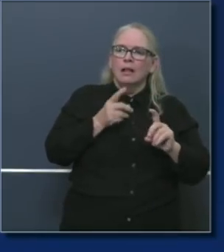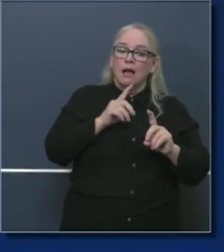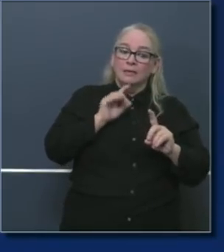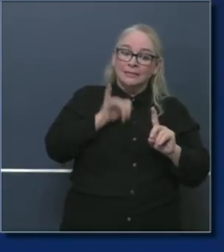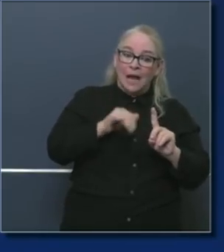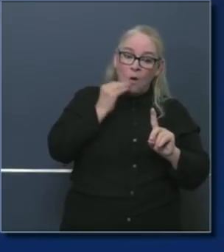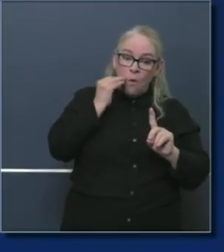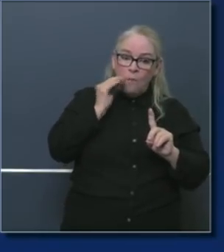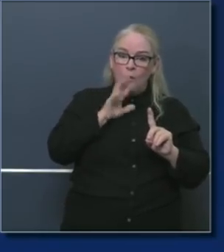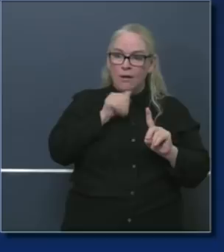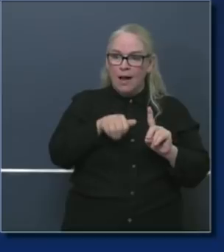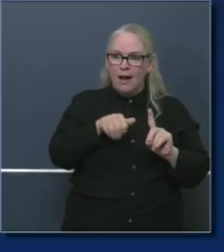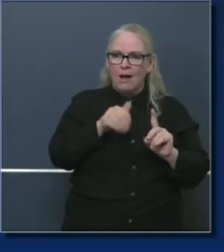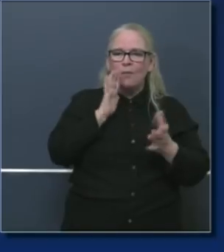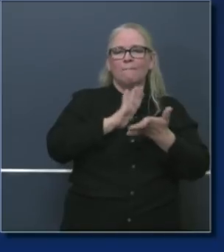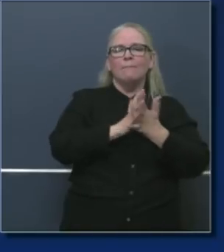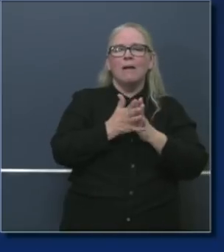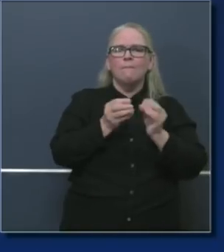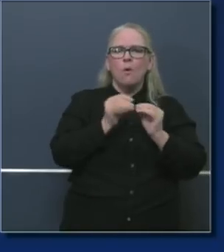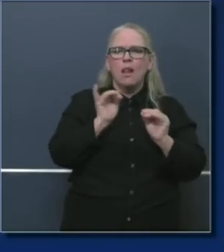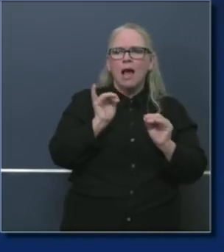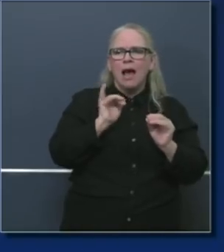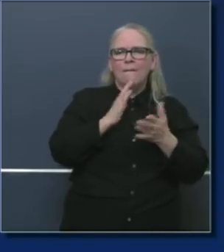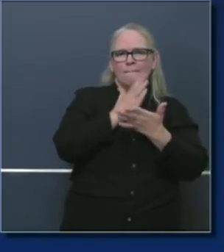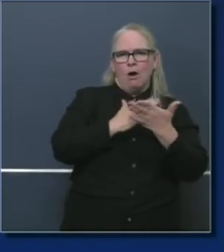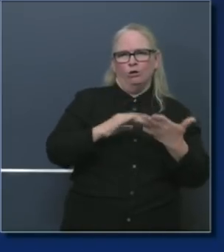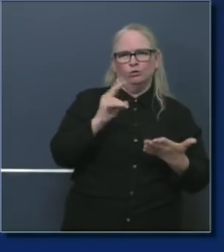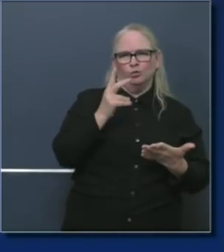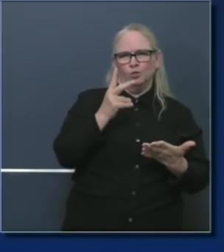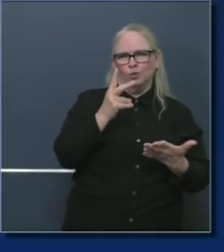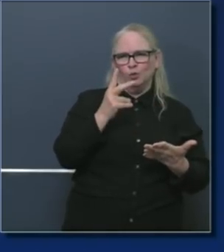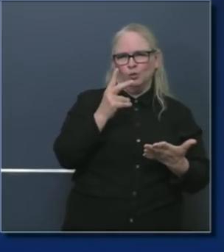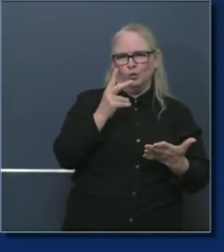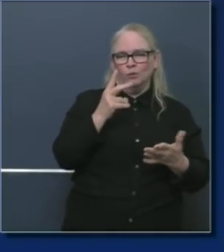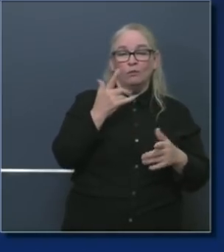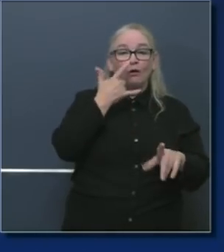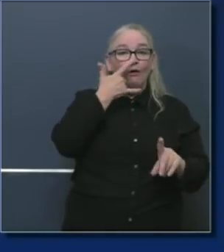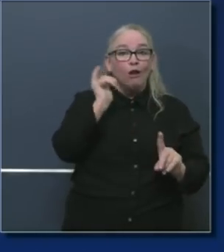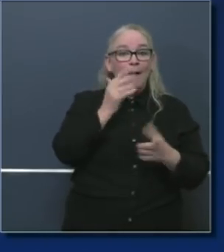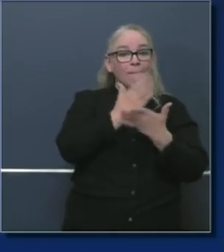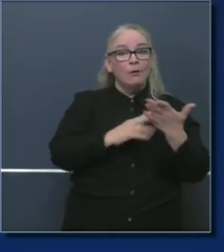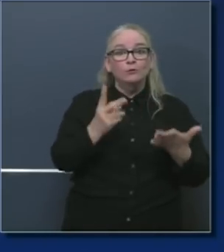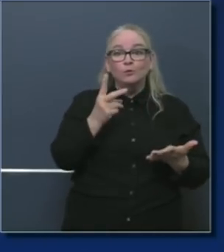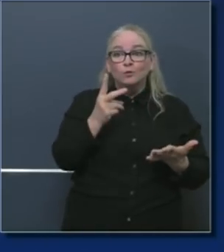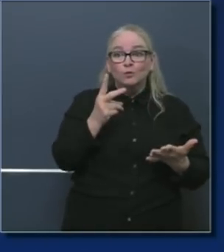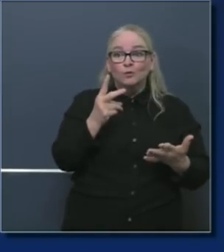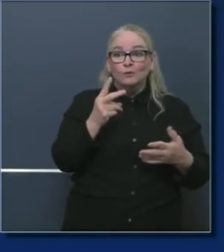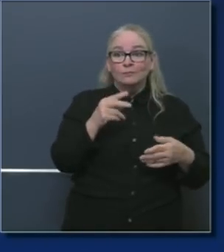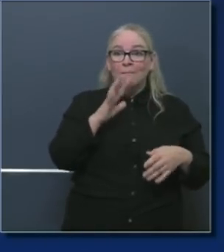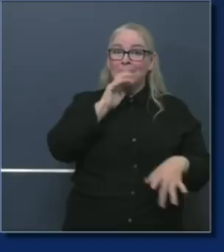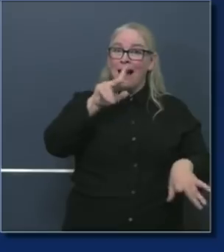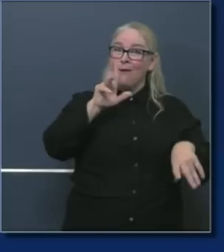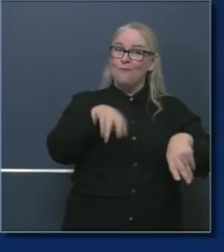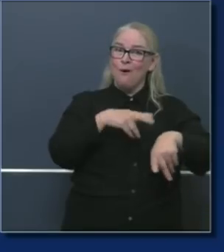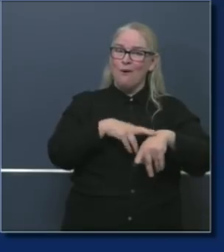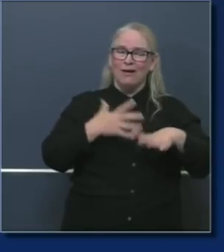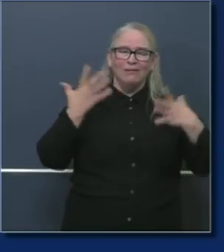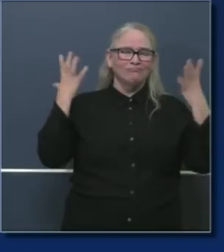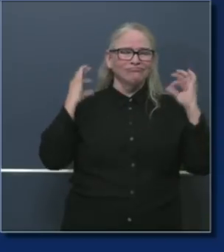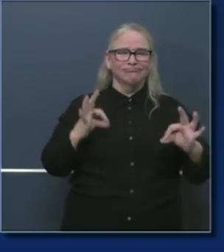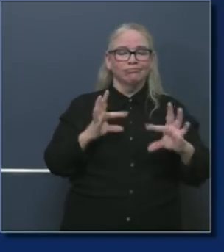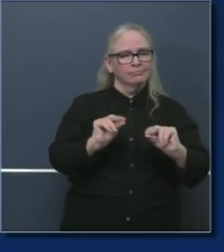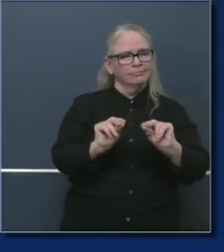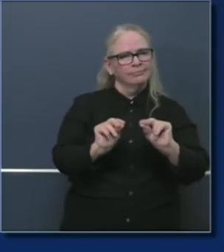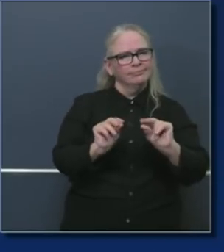What does it mean to move into stage 2? It does not mean a return to normal. We know that COVID-19 is still